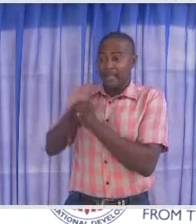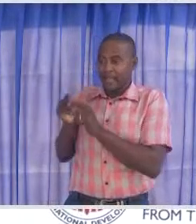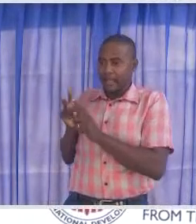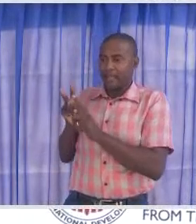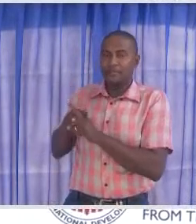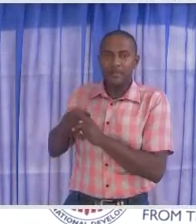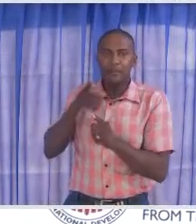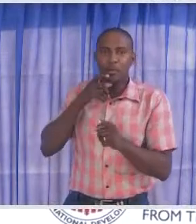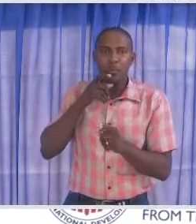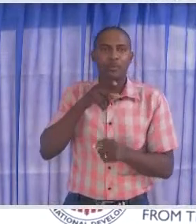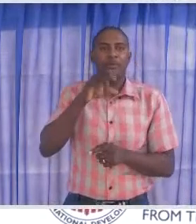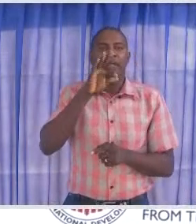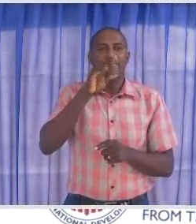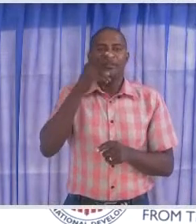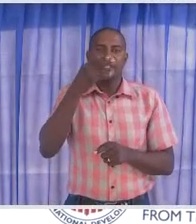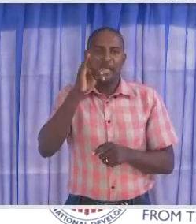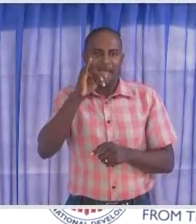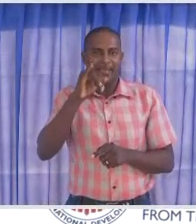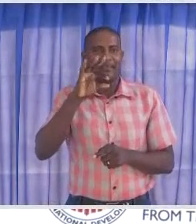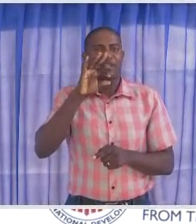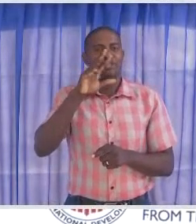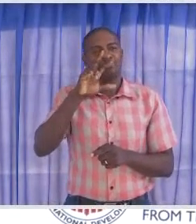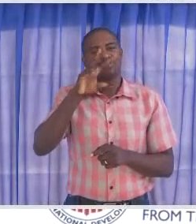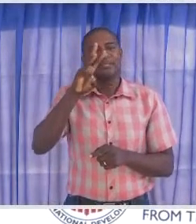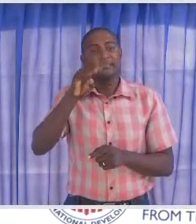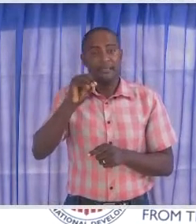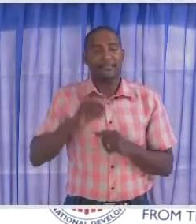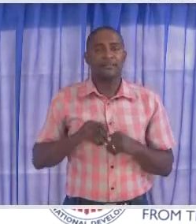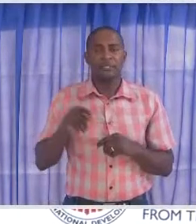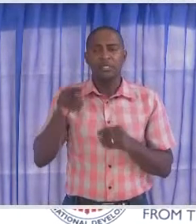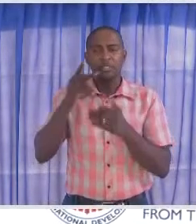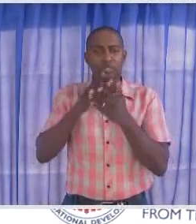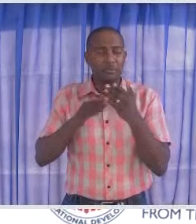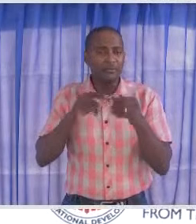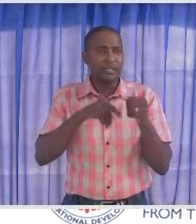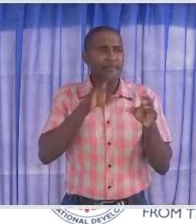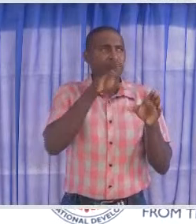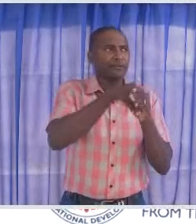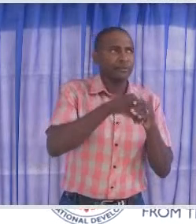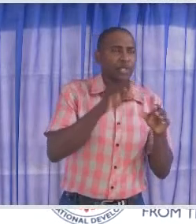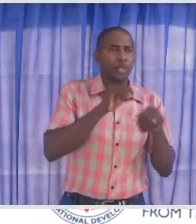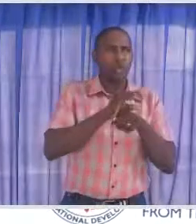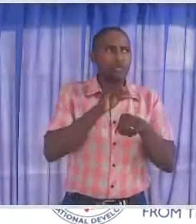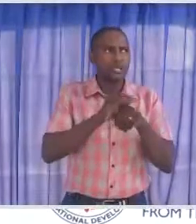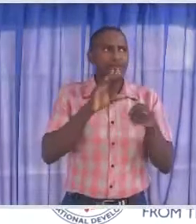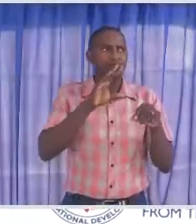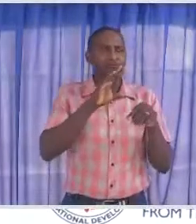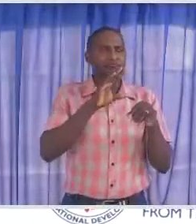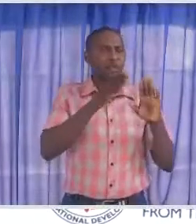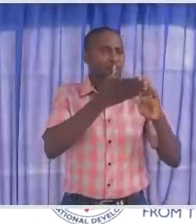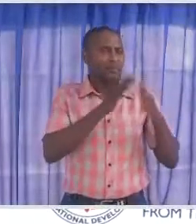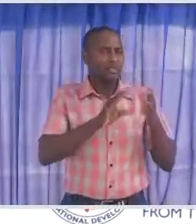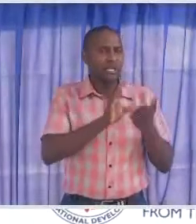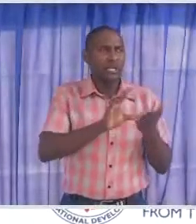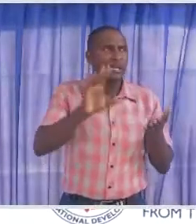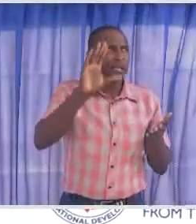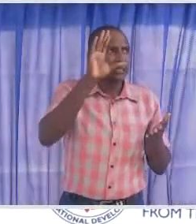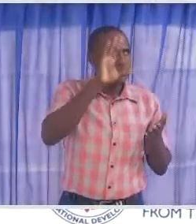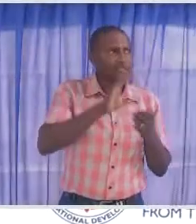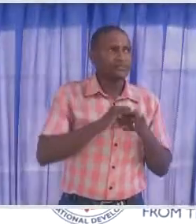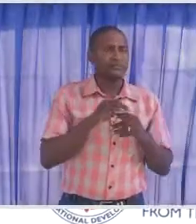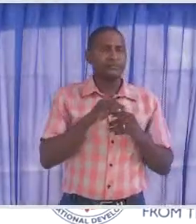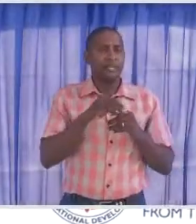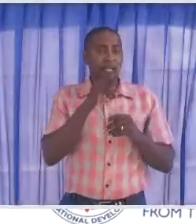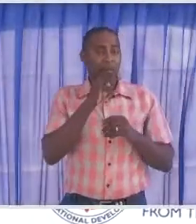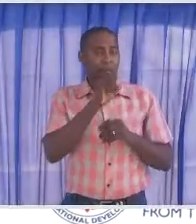going to hear from several partners today. Some of those include the Council of Community Colleges Executive Director, Donna Powell-Wilson, who